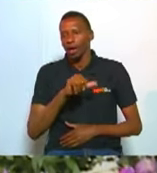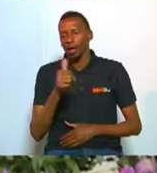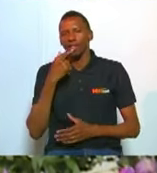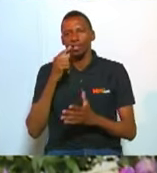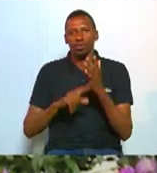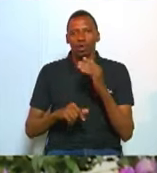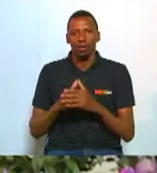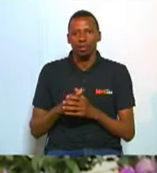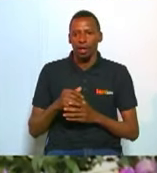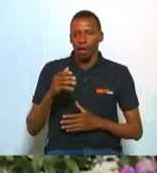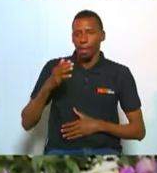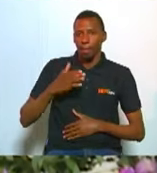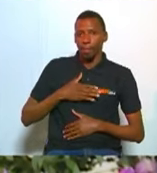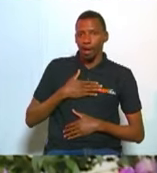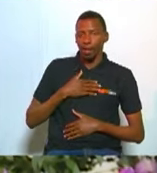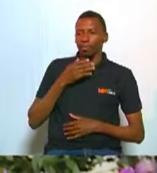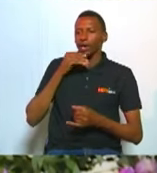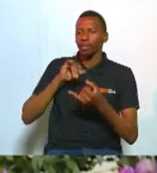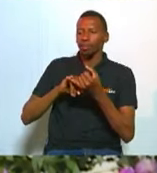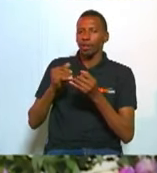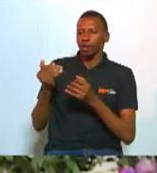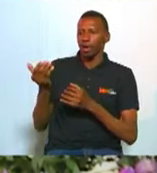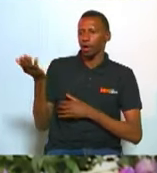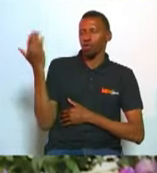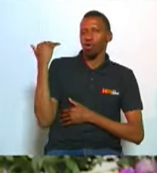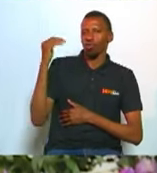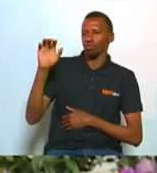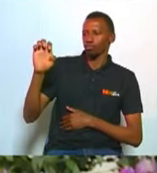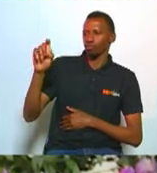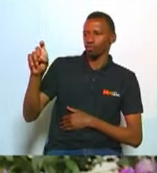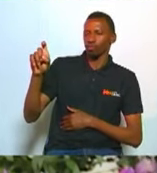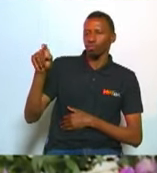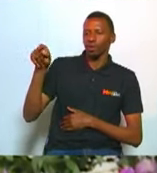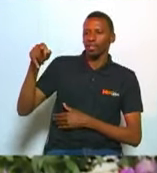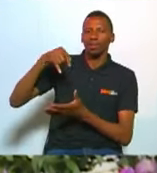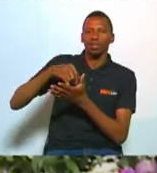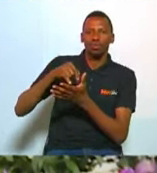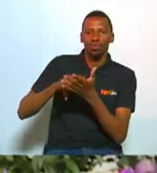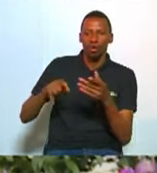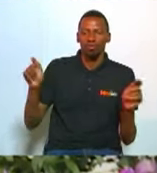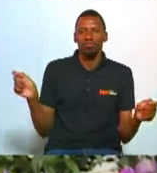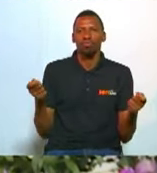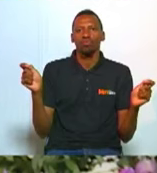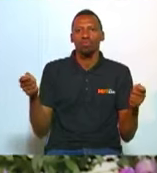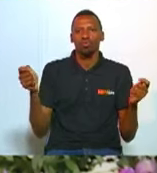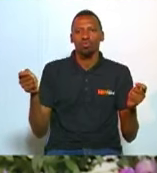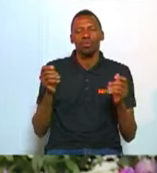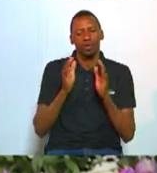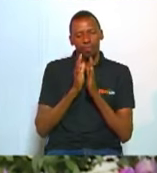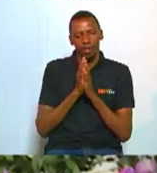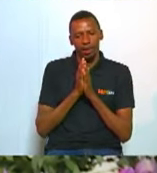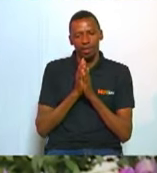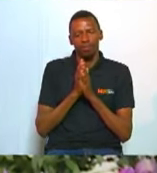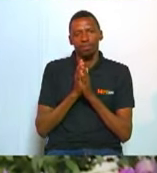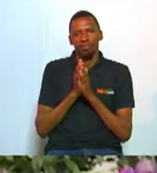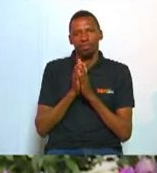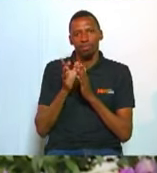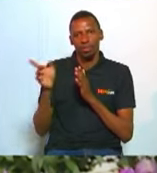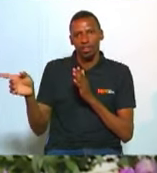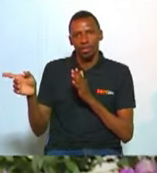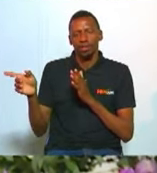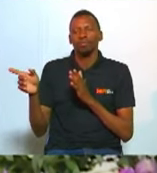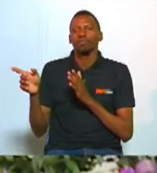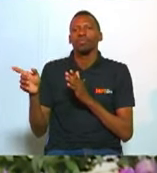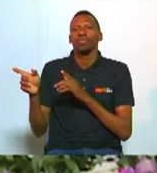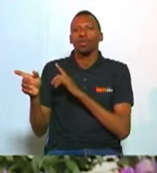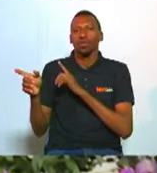indulged into witchcraft, and that the Lord may bring us together again. Pray for my marriage, that the Lord